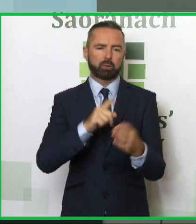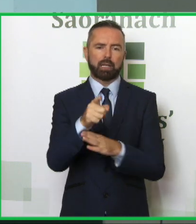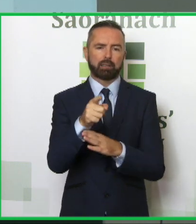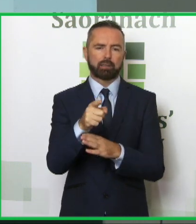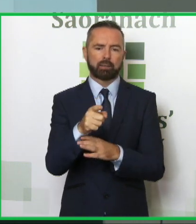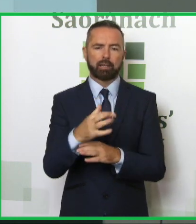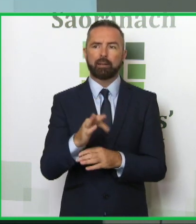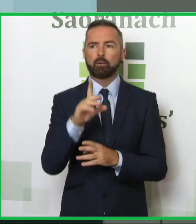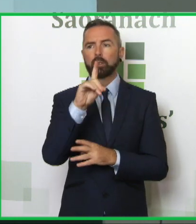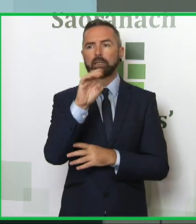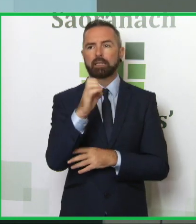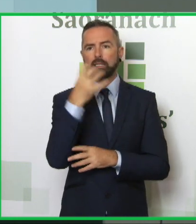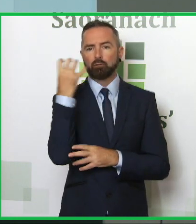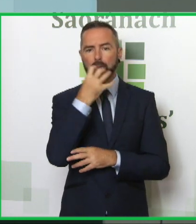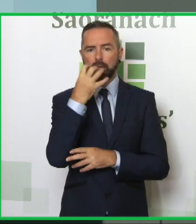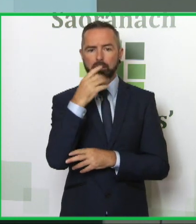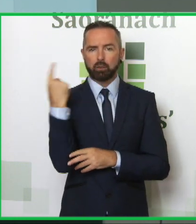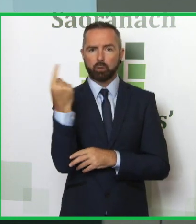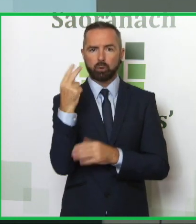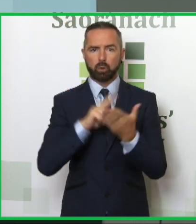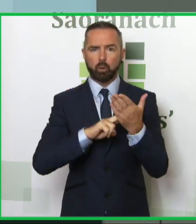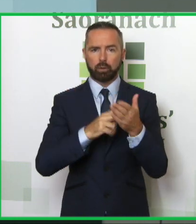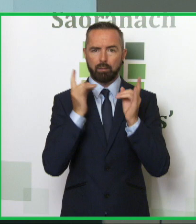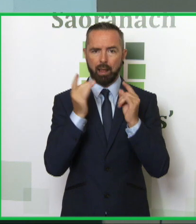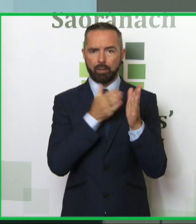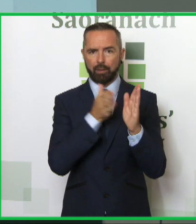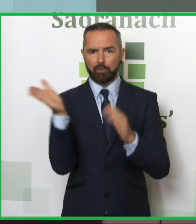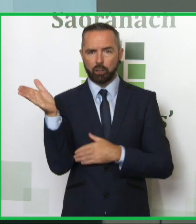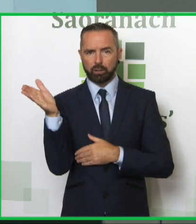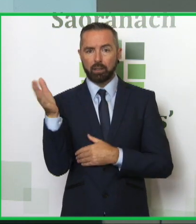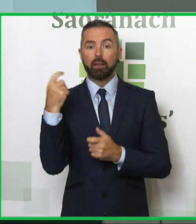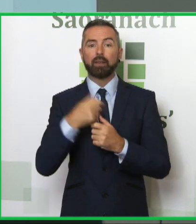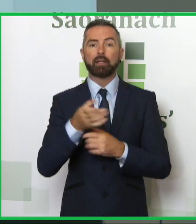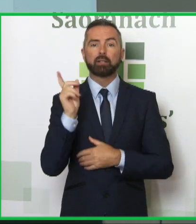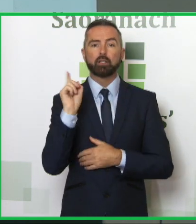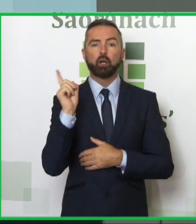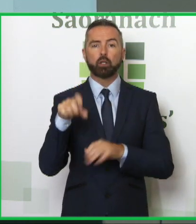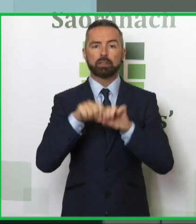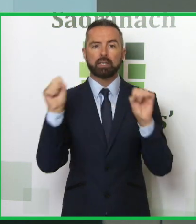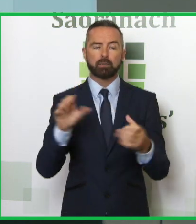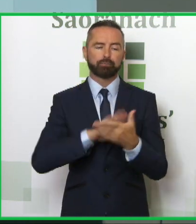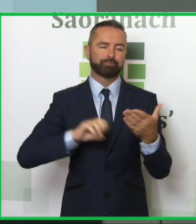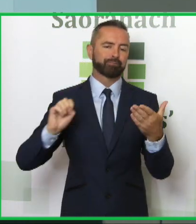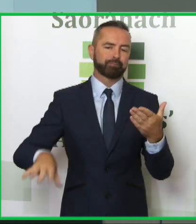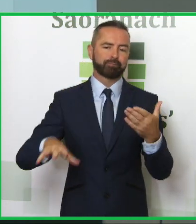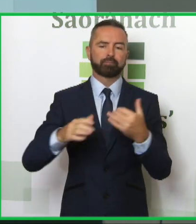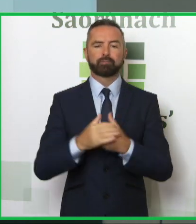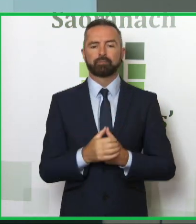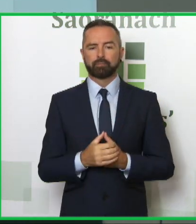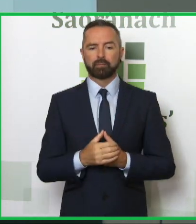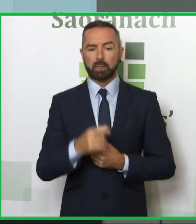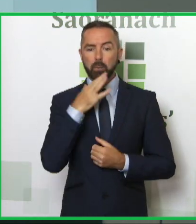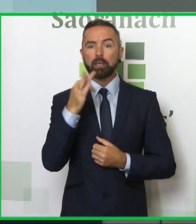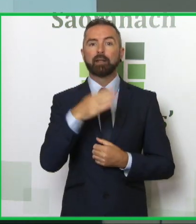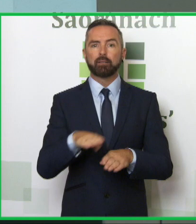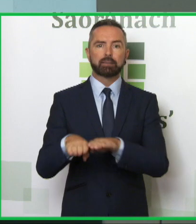it a decriminalisation and health diversion model, the adult caution scheme will become redundant in that scenario. But in the scenario where the status quo is maintained, the